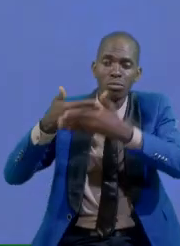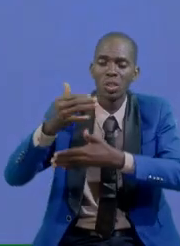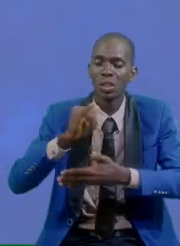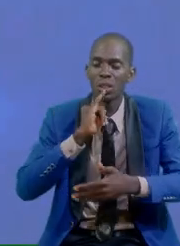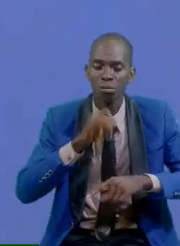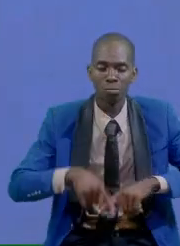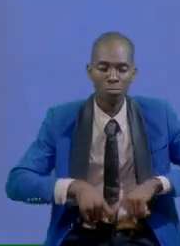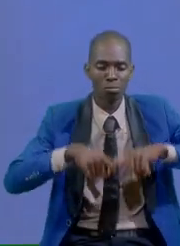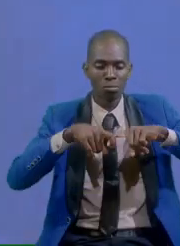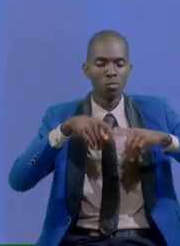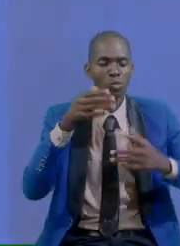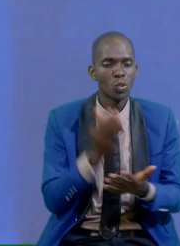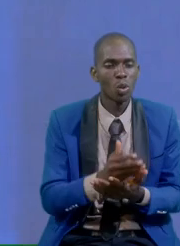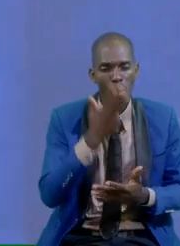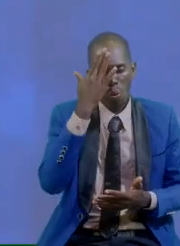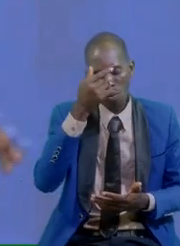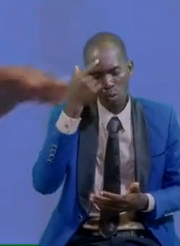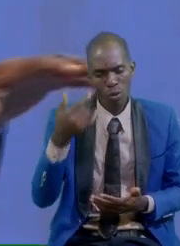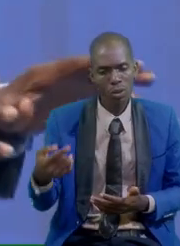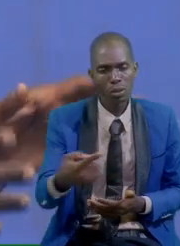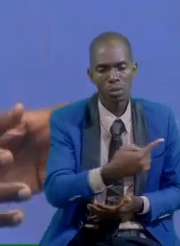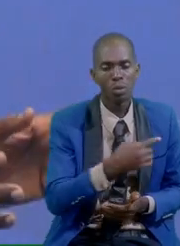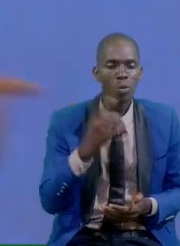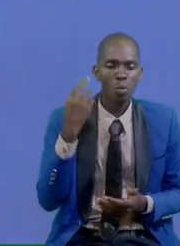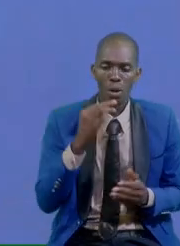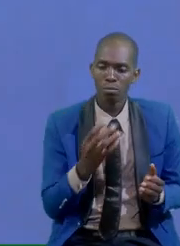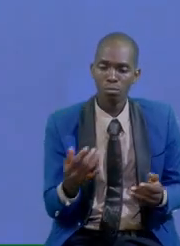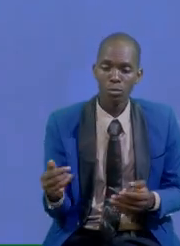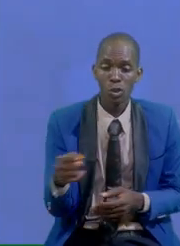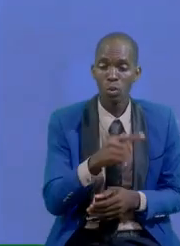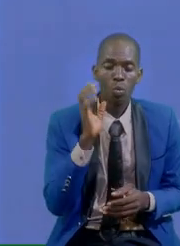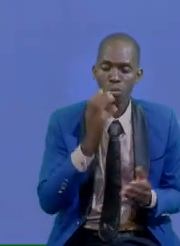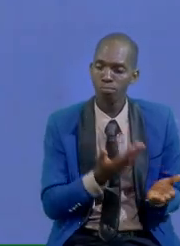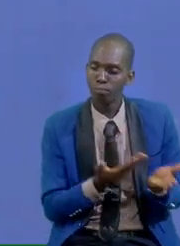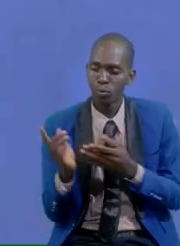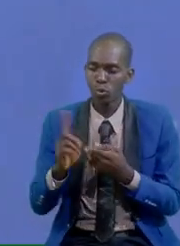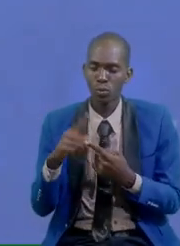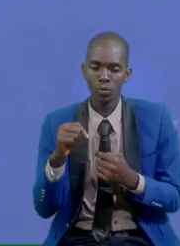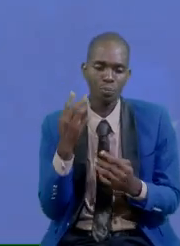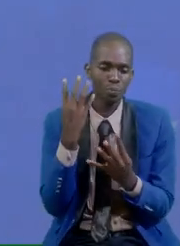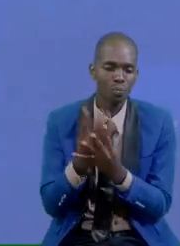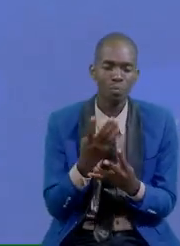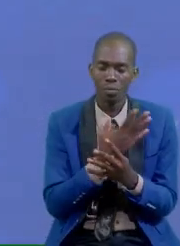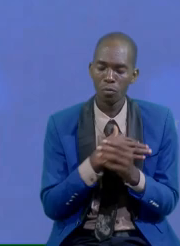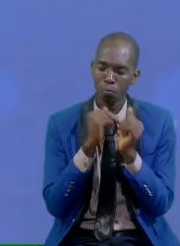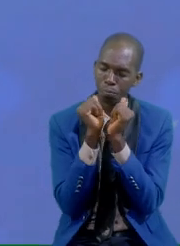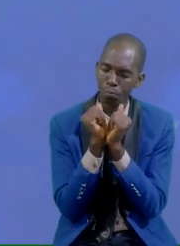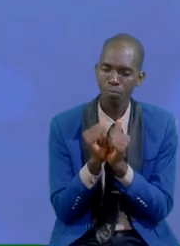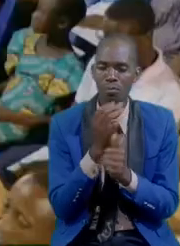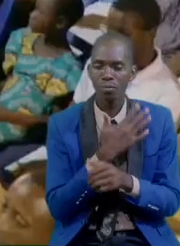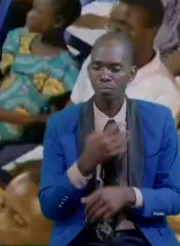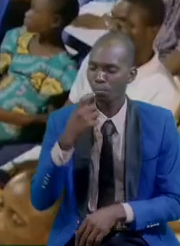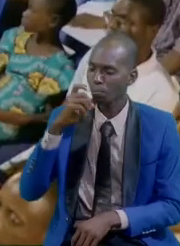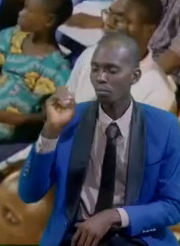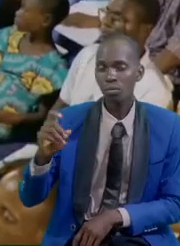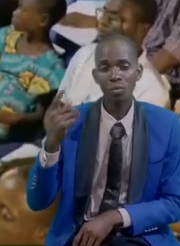cast them into prison, and they bound them, and it says they charged the Philippian jailer